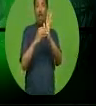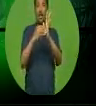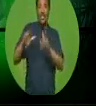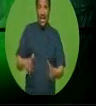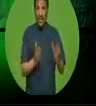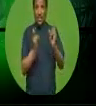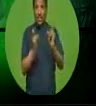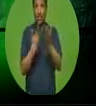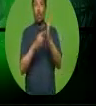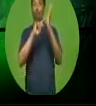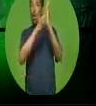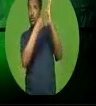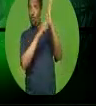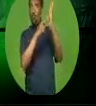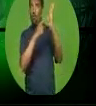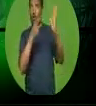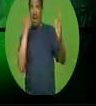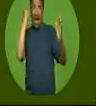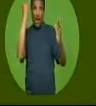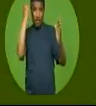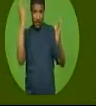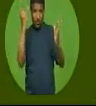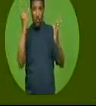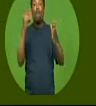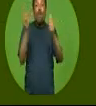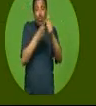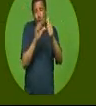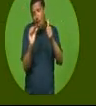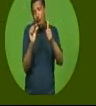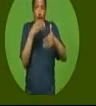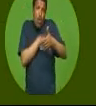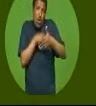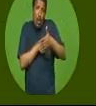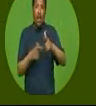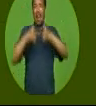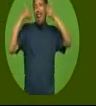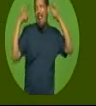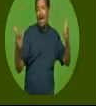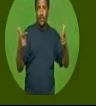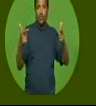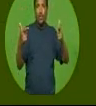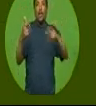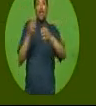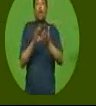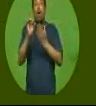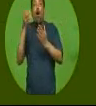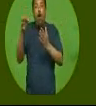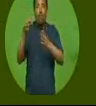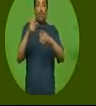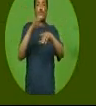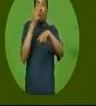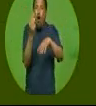strategy. Here are their points of argument. First, due to low income, large number